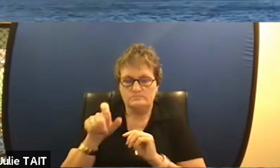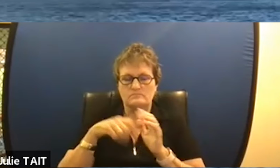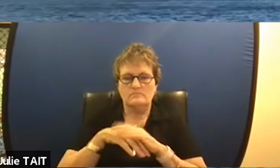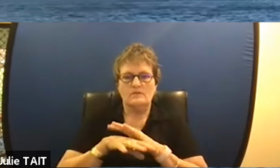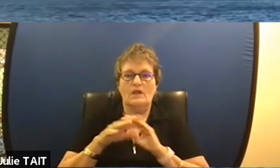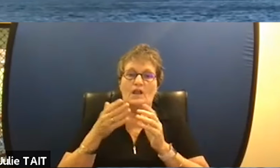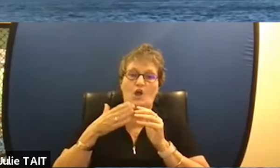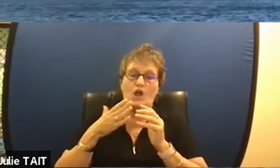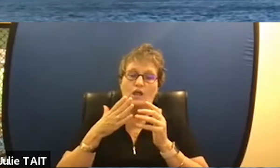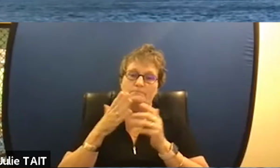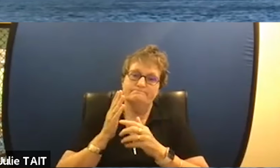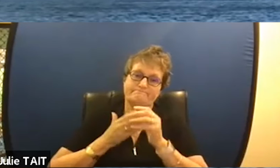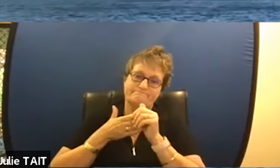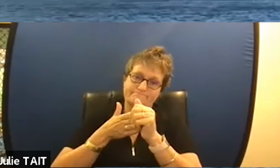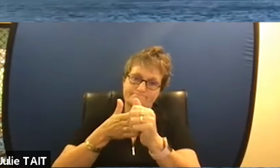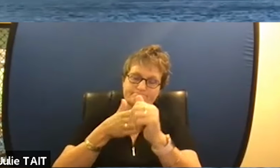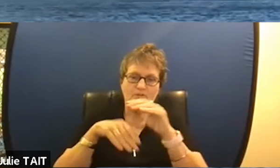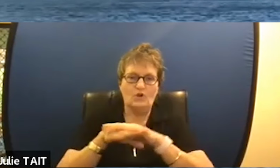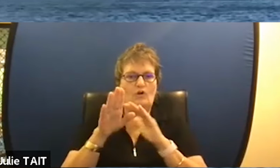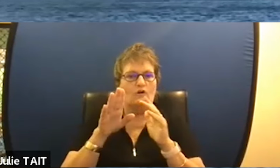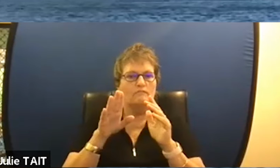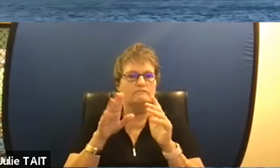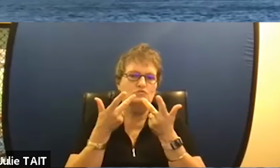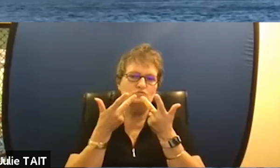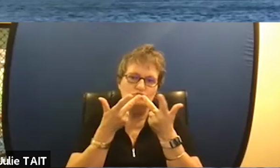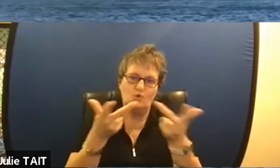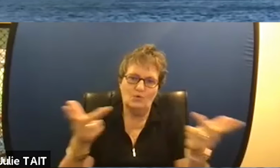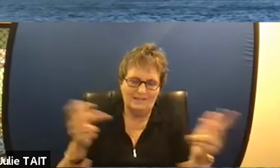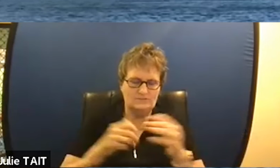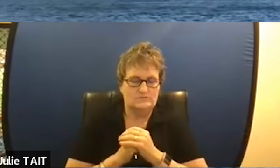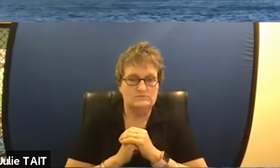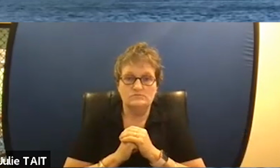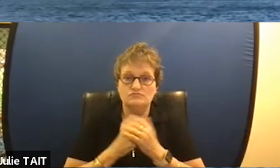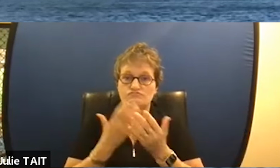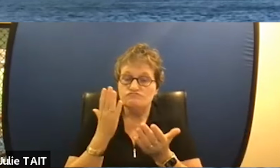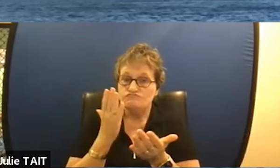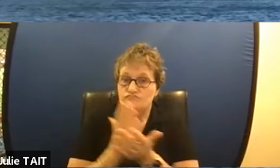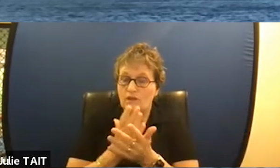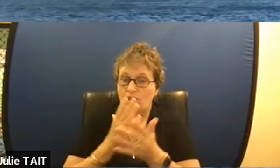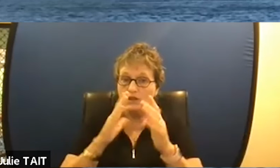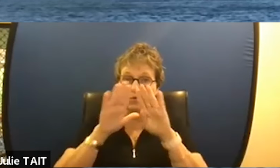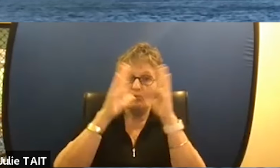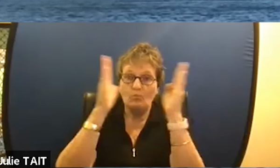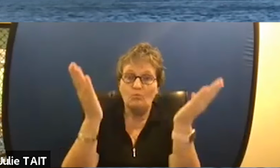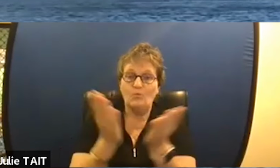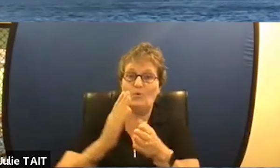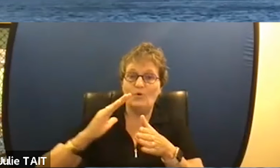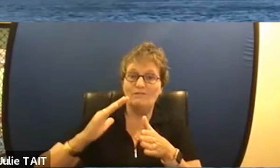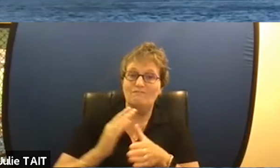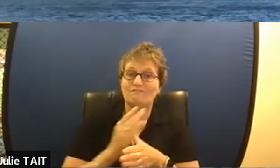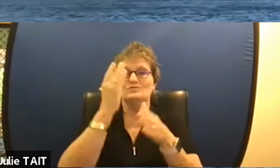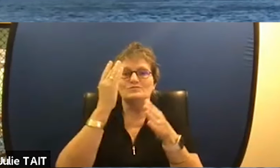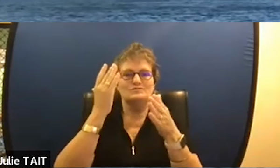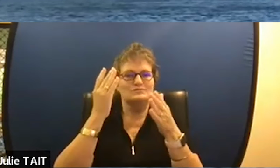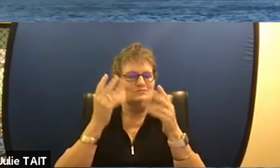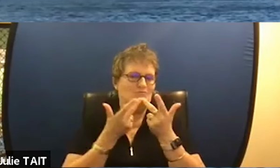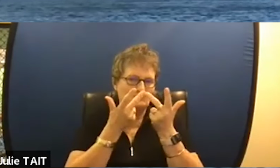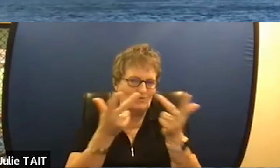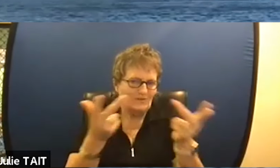today. The Institute is a world-first initiative that harnesses inclusive and interdisciplinary research and